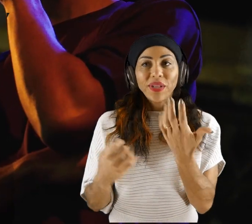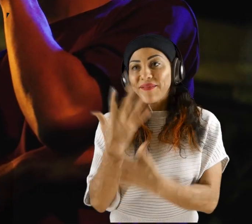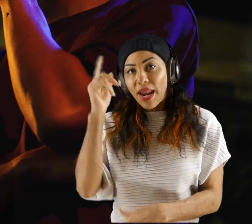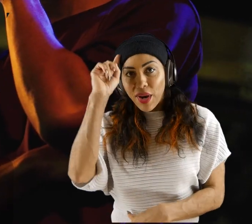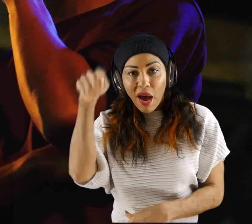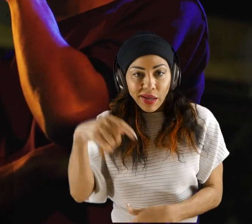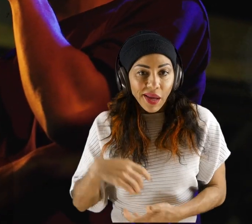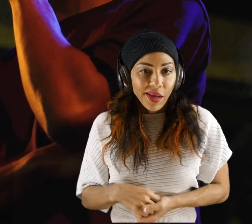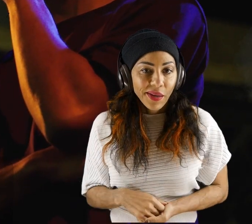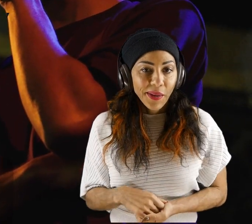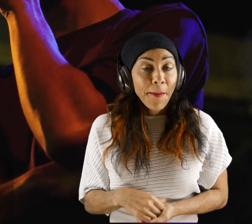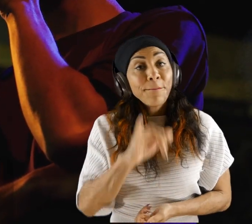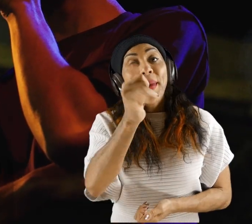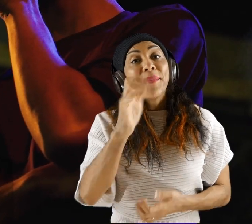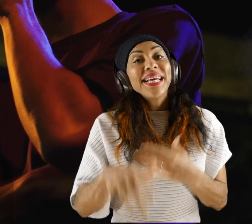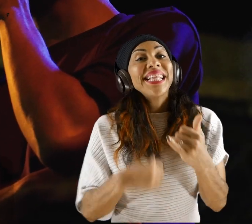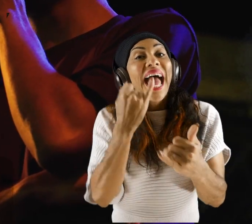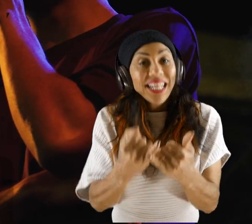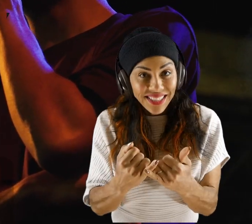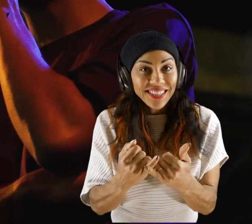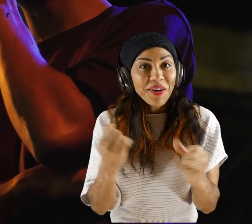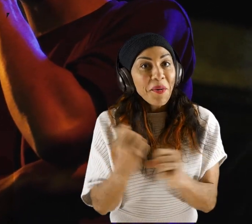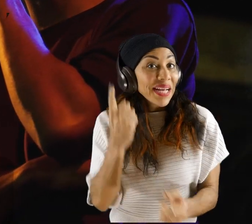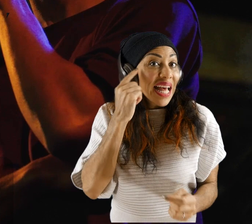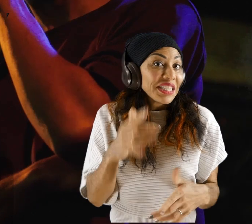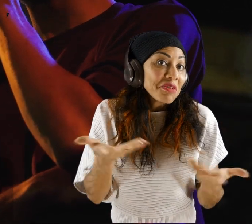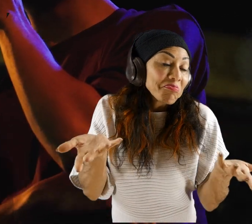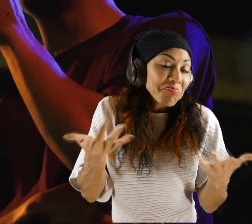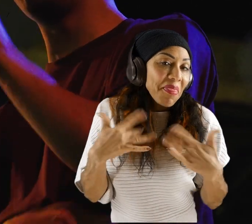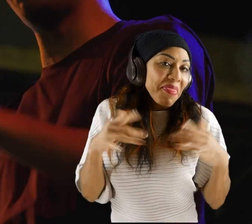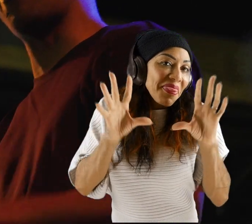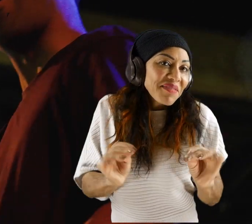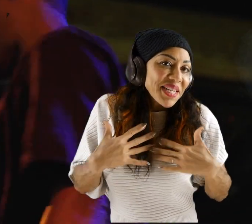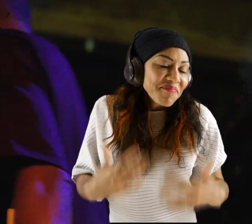maybe it may all make sense in the end. That's me.